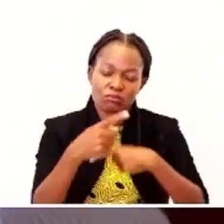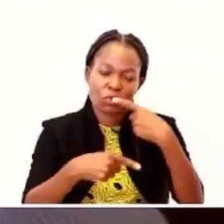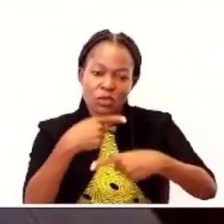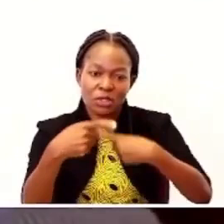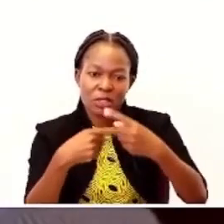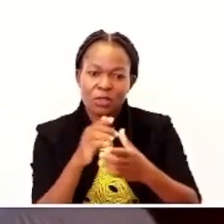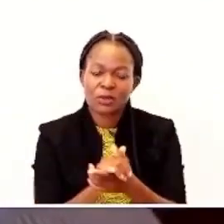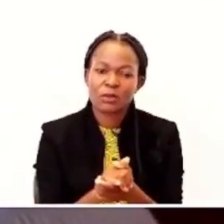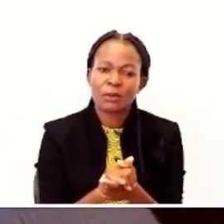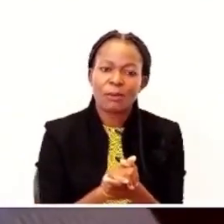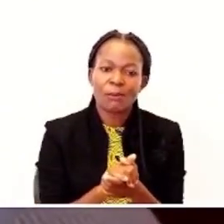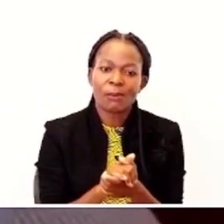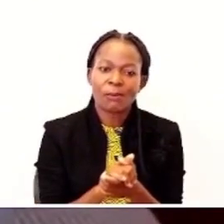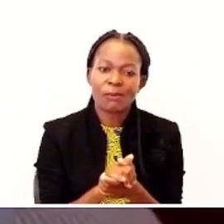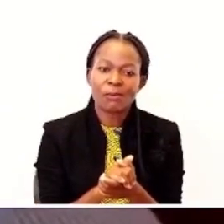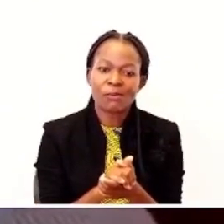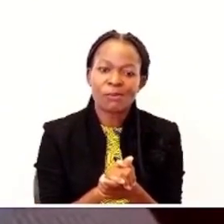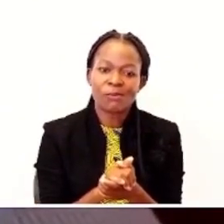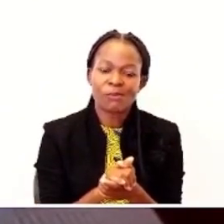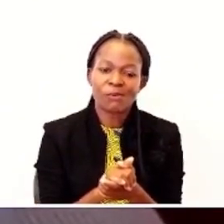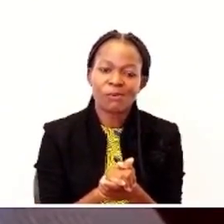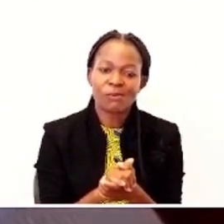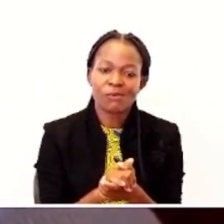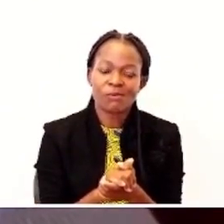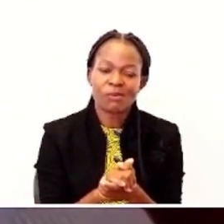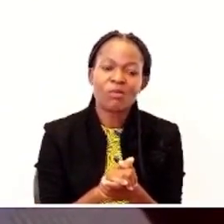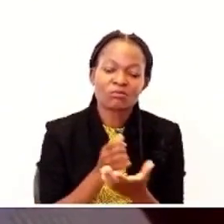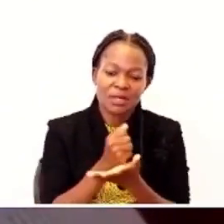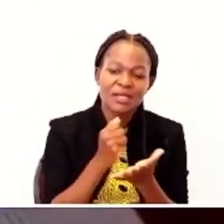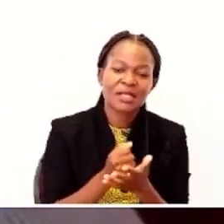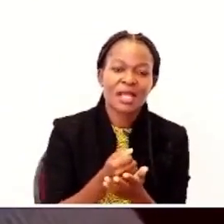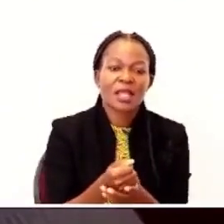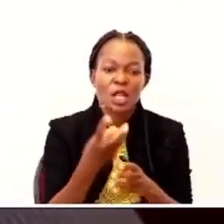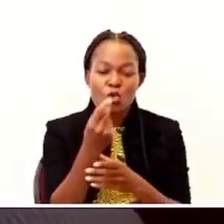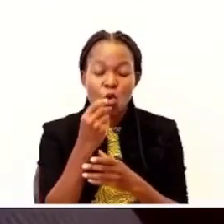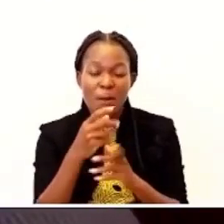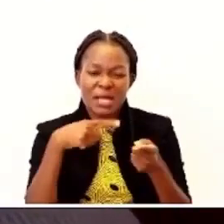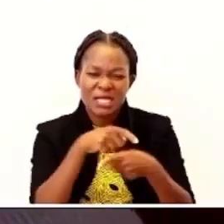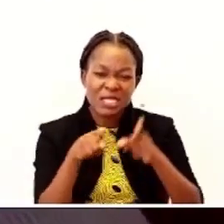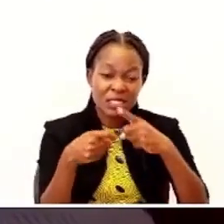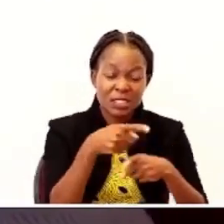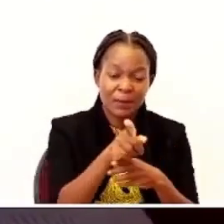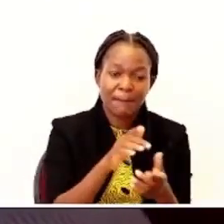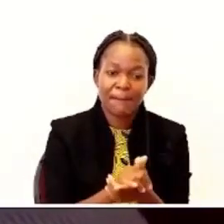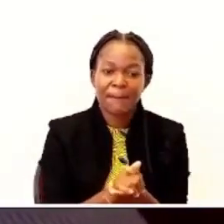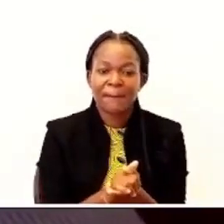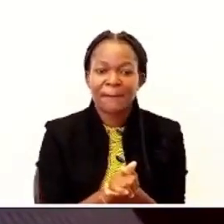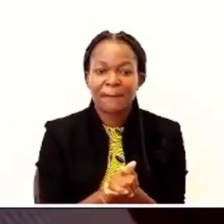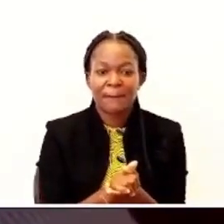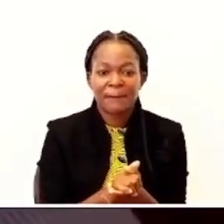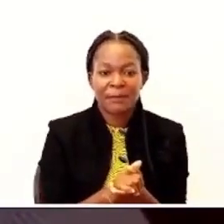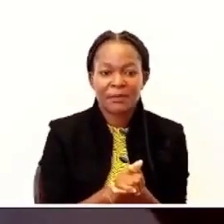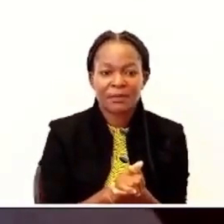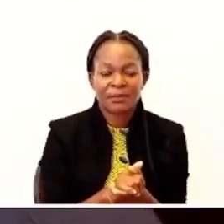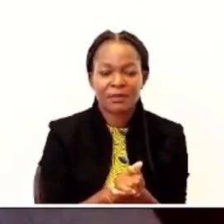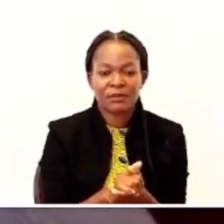continue the unjust economic system that we are subjected to, that force us